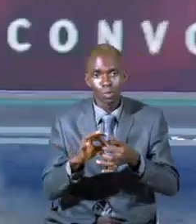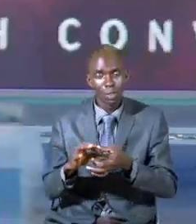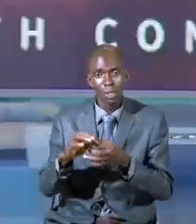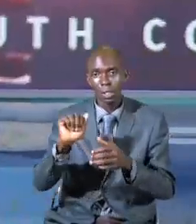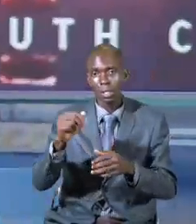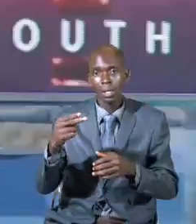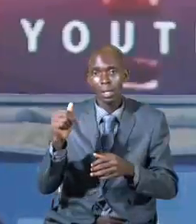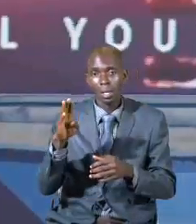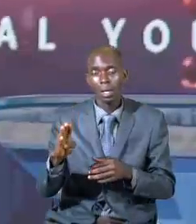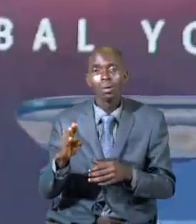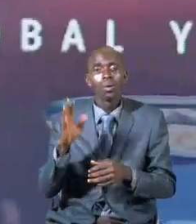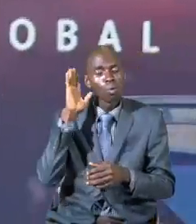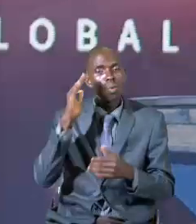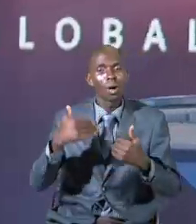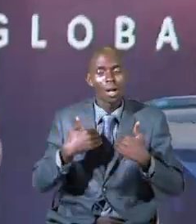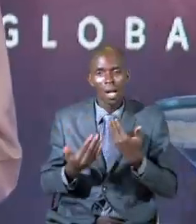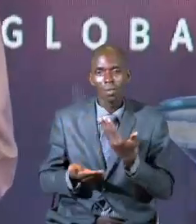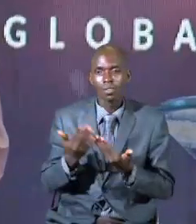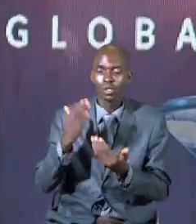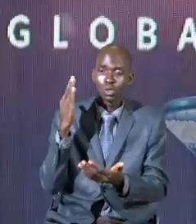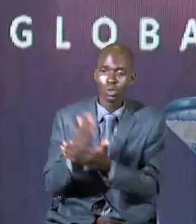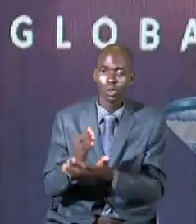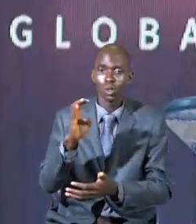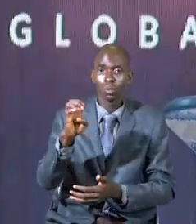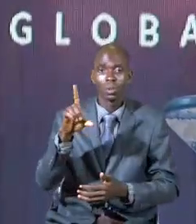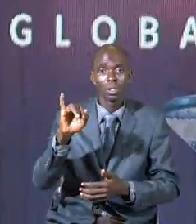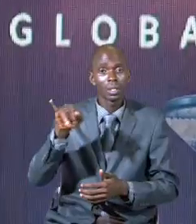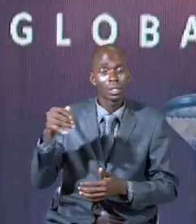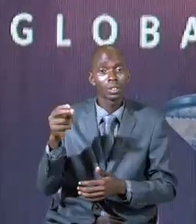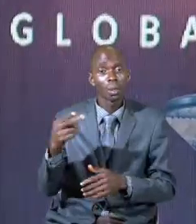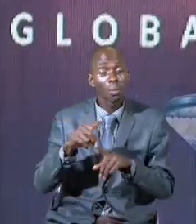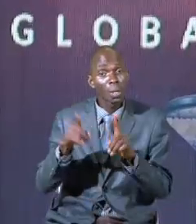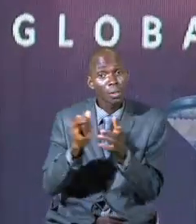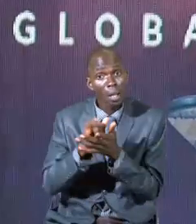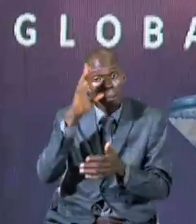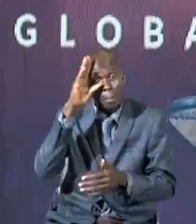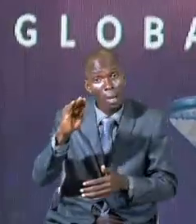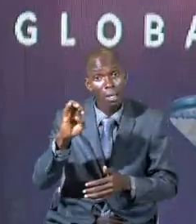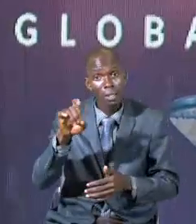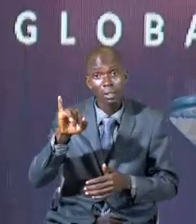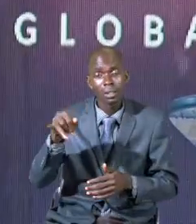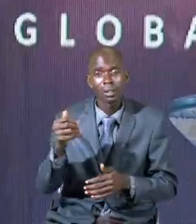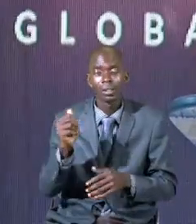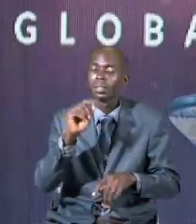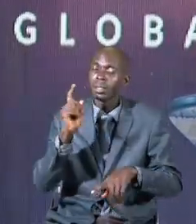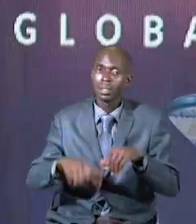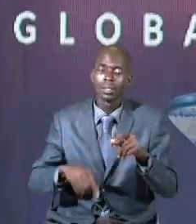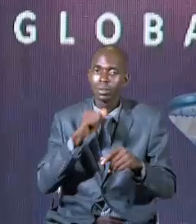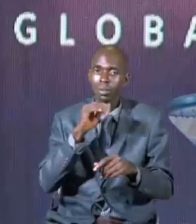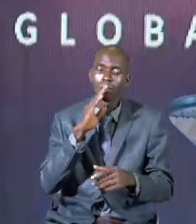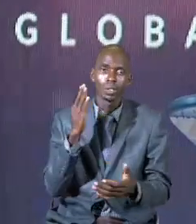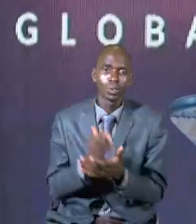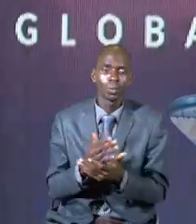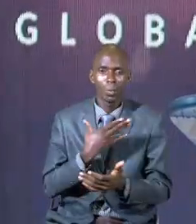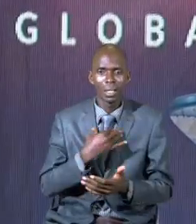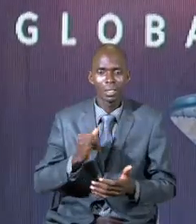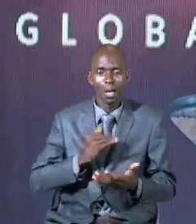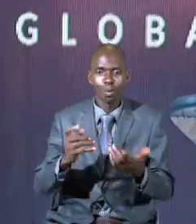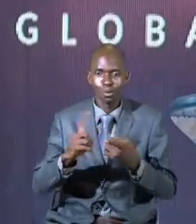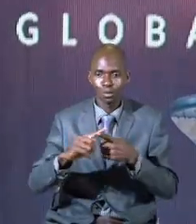man was unstoppable. And I want to raise you. What am I